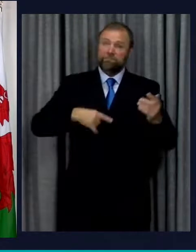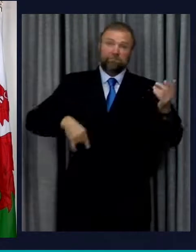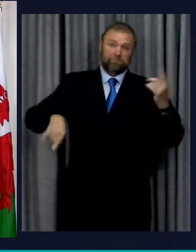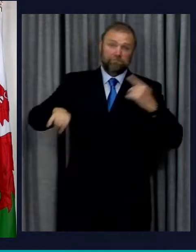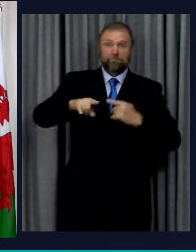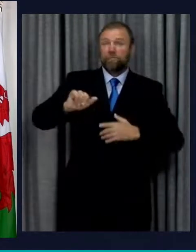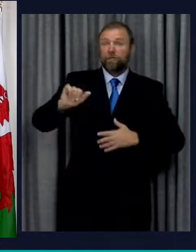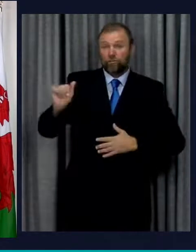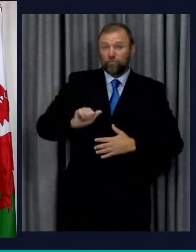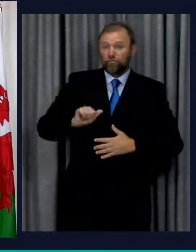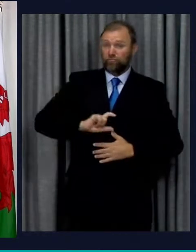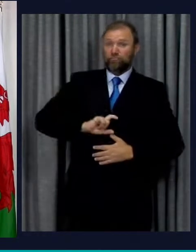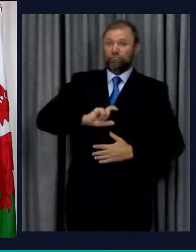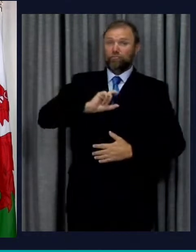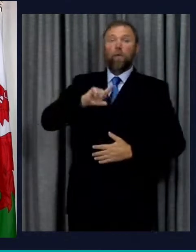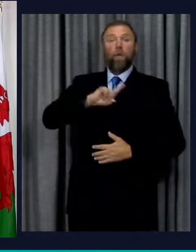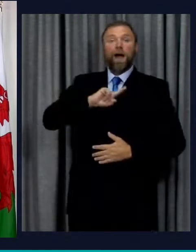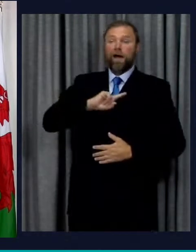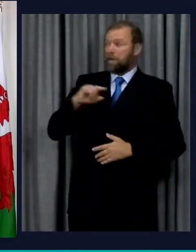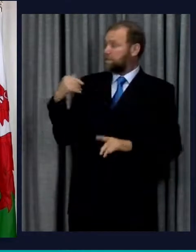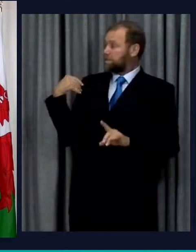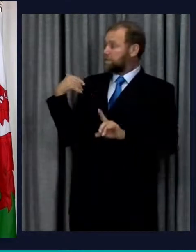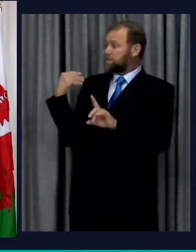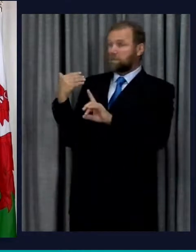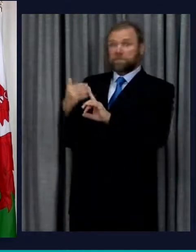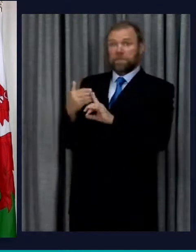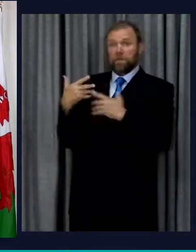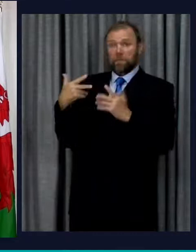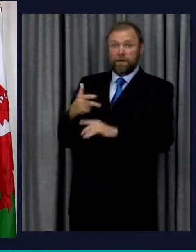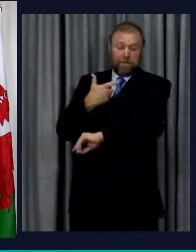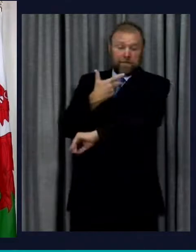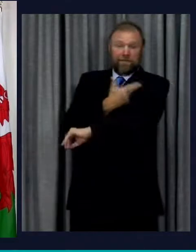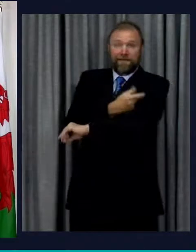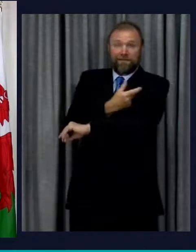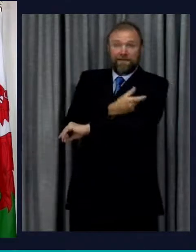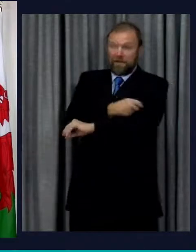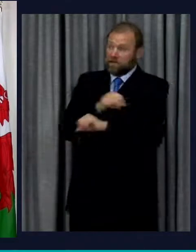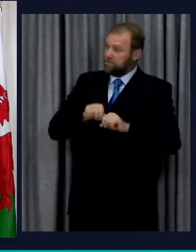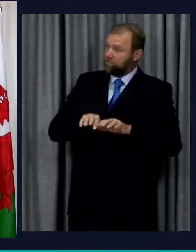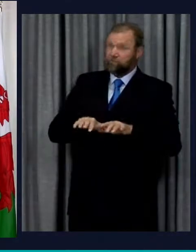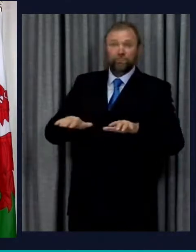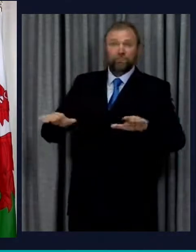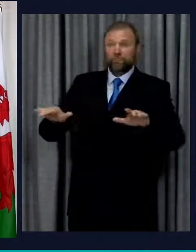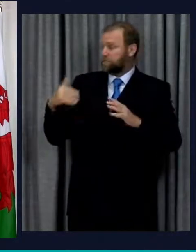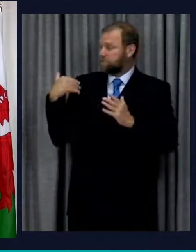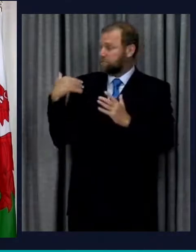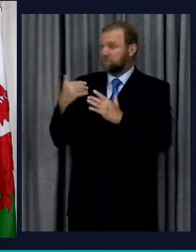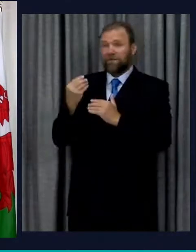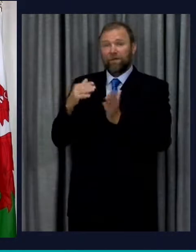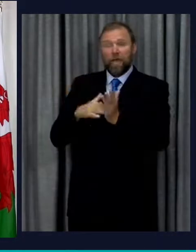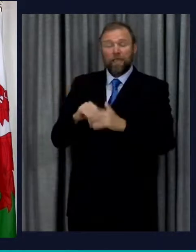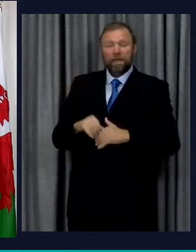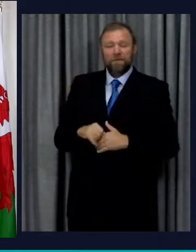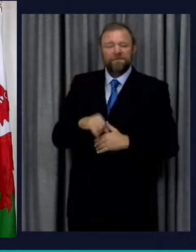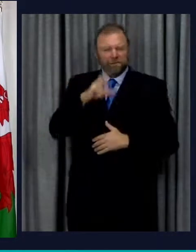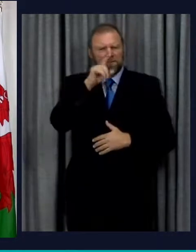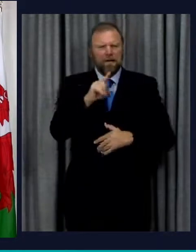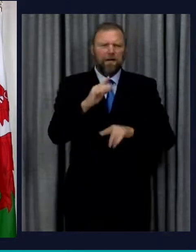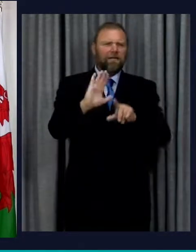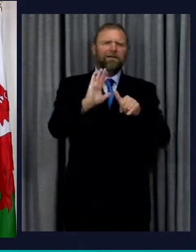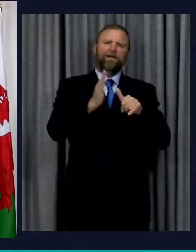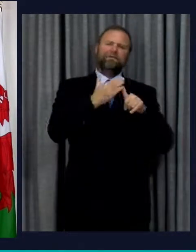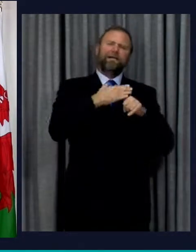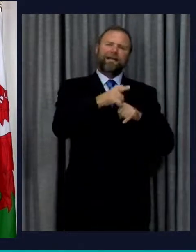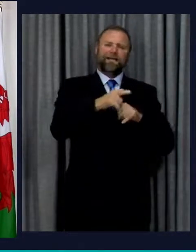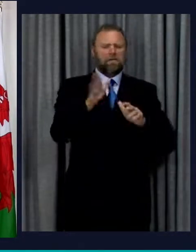have designed and delivered the vaccine programme through the last several months. You think about the initial concern about how slowly we were moving. Within a